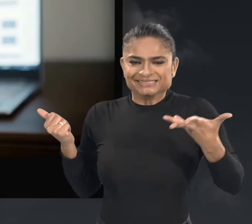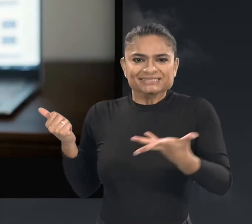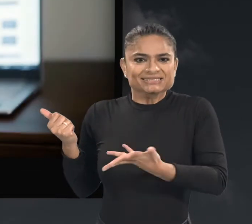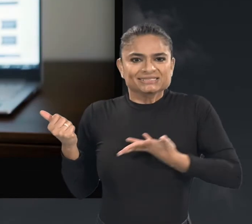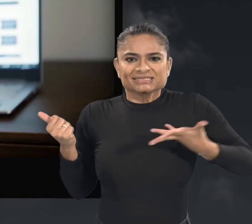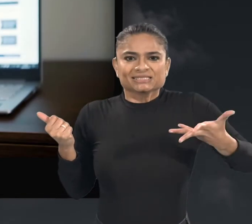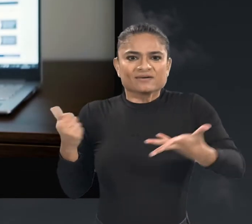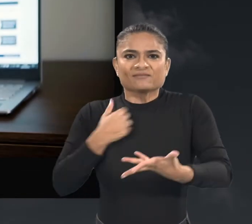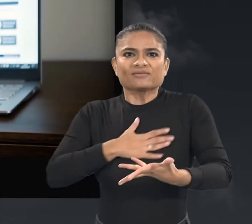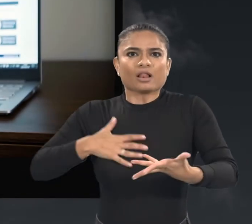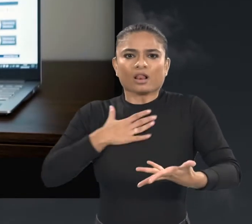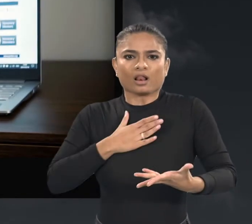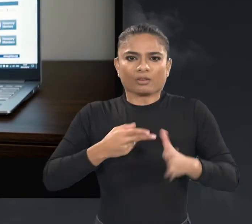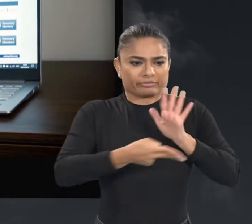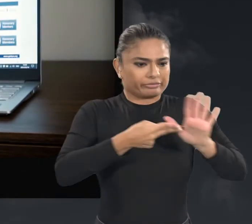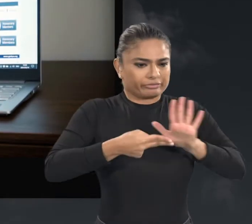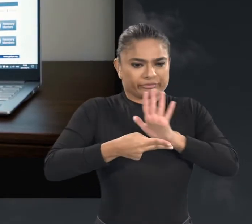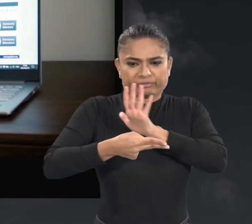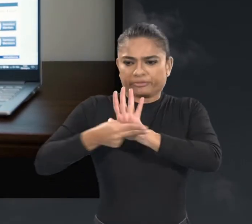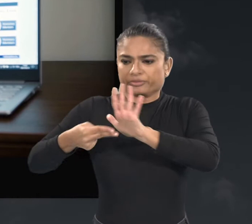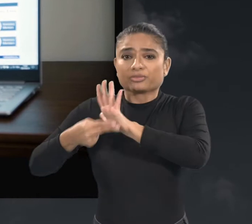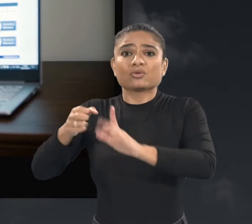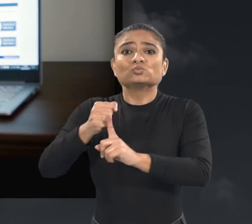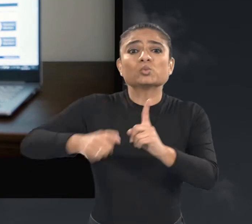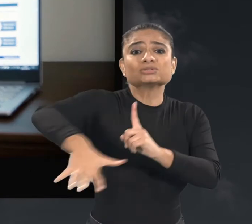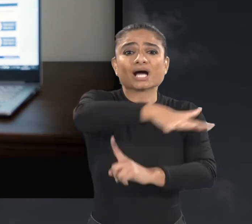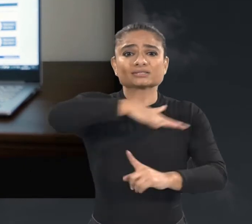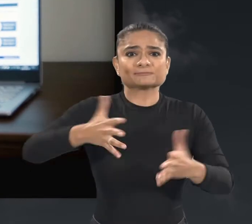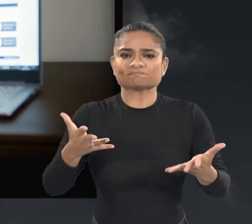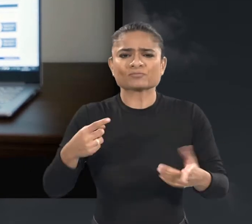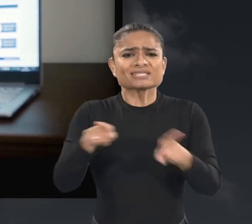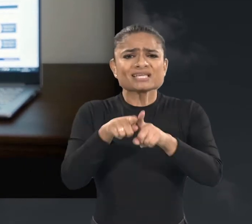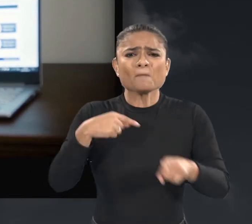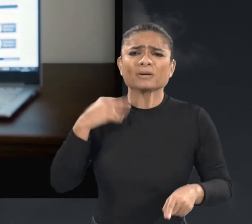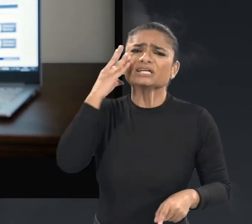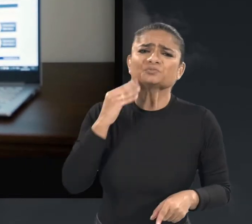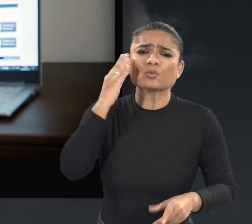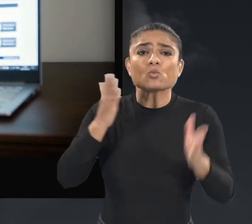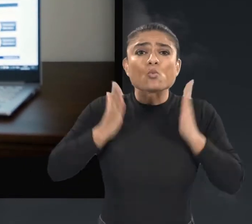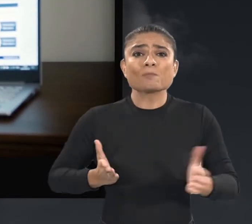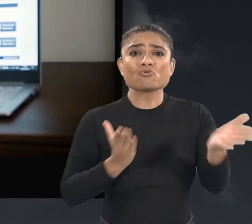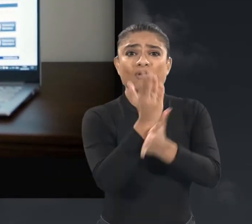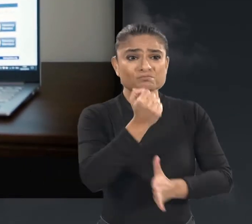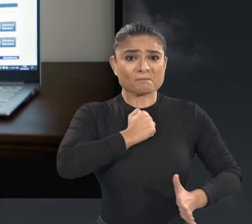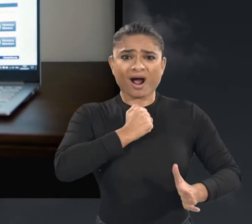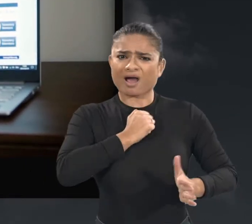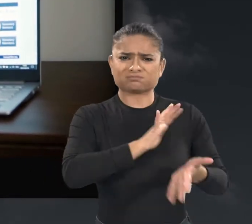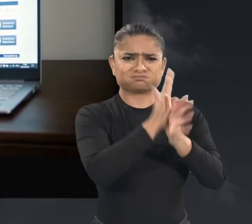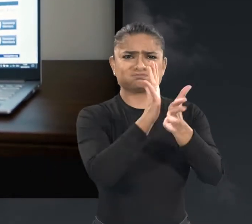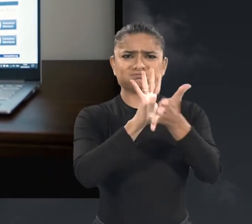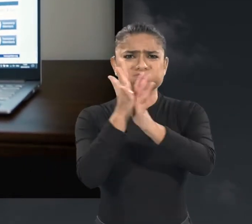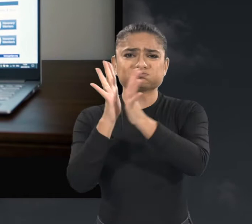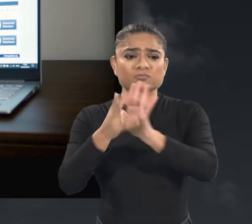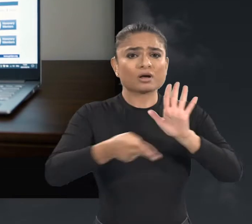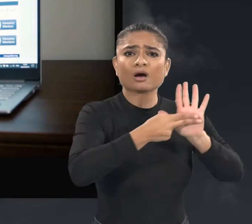part, where I experienced a lot of stigma in society. I also experienced a lot of human rights violations